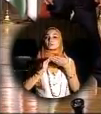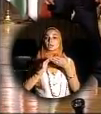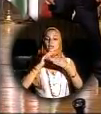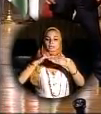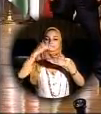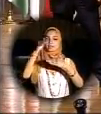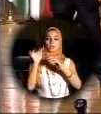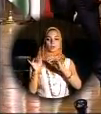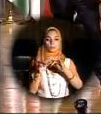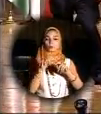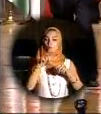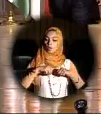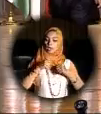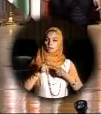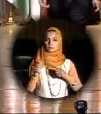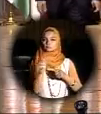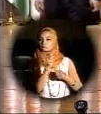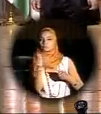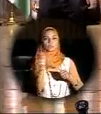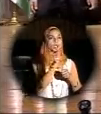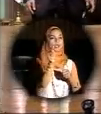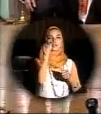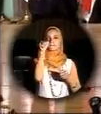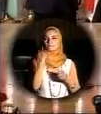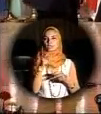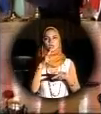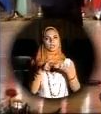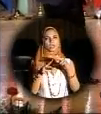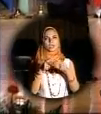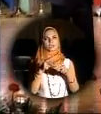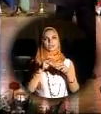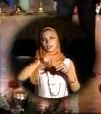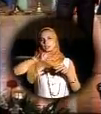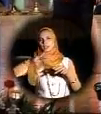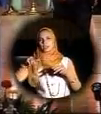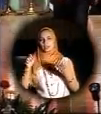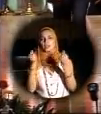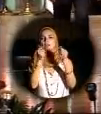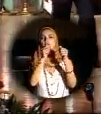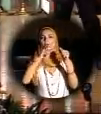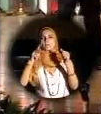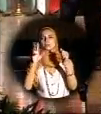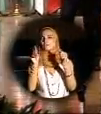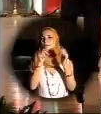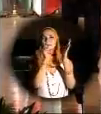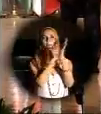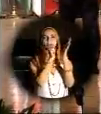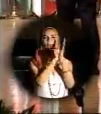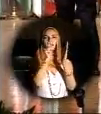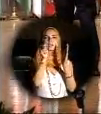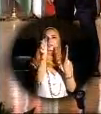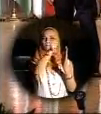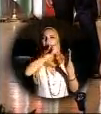house. That's why he's moving back at home. And we have just set up two lamps here that now Mr. Diamante is turning